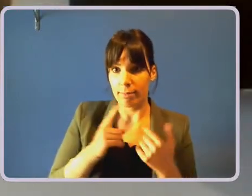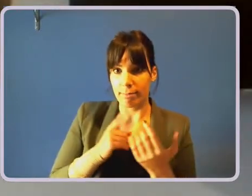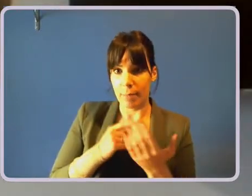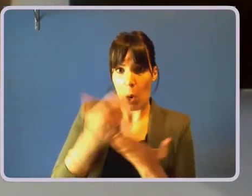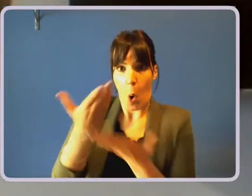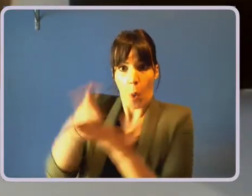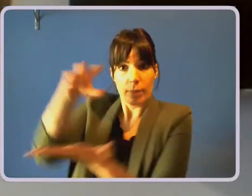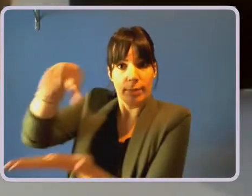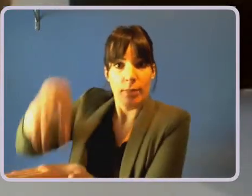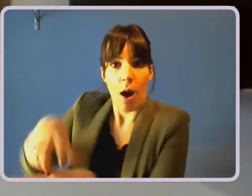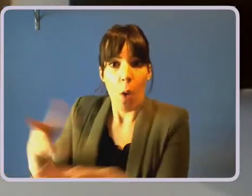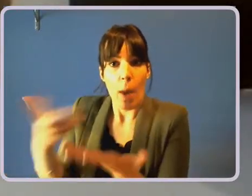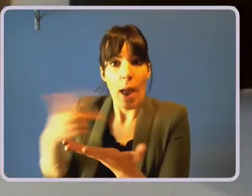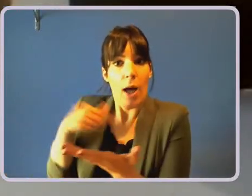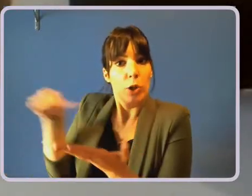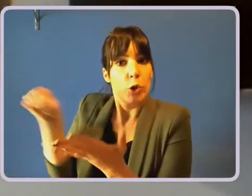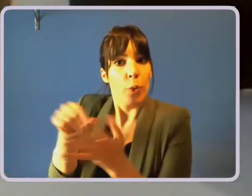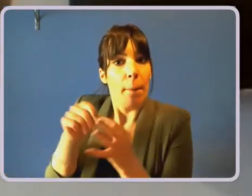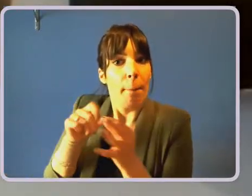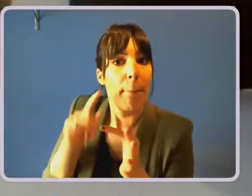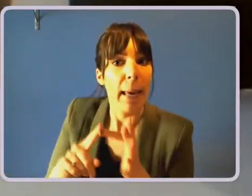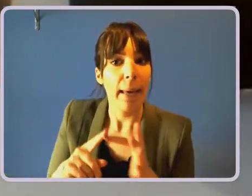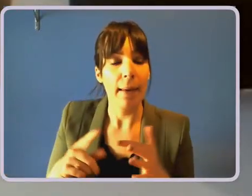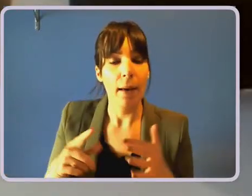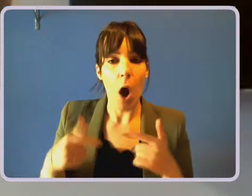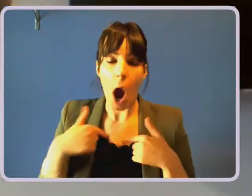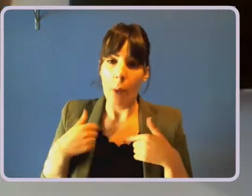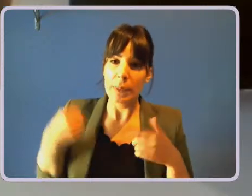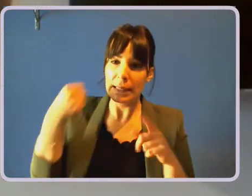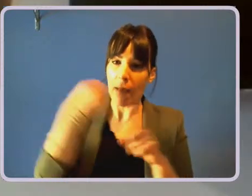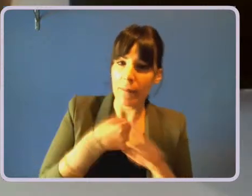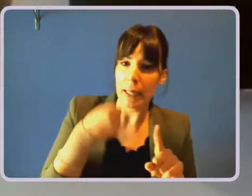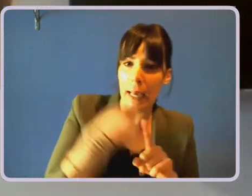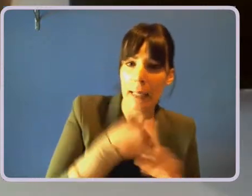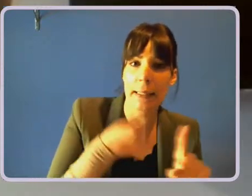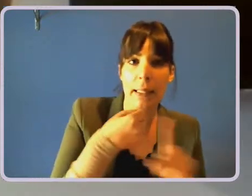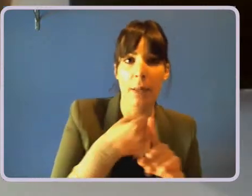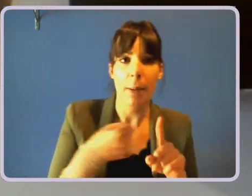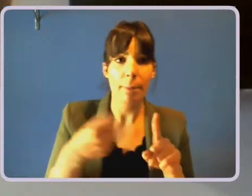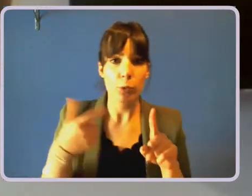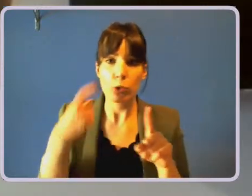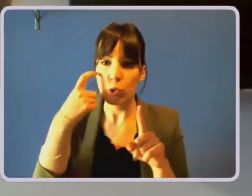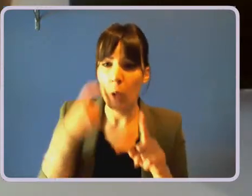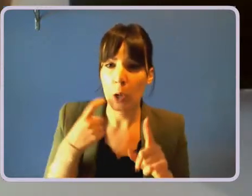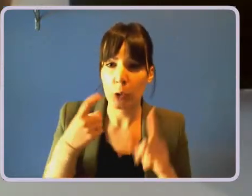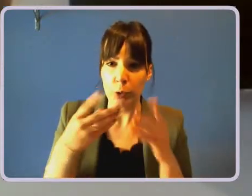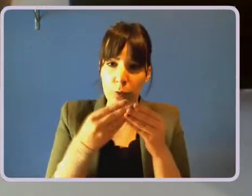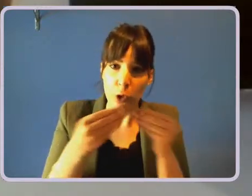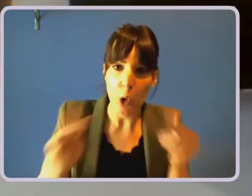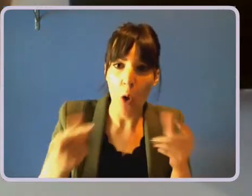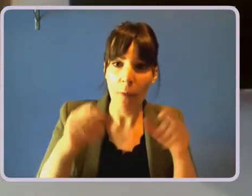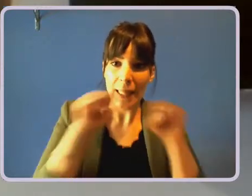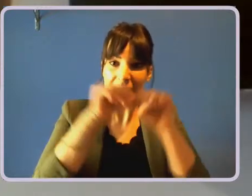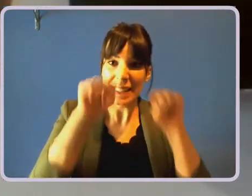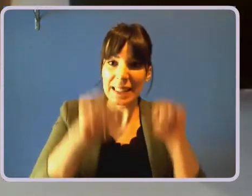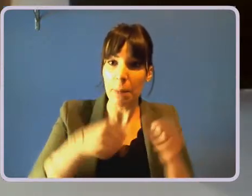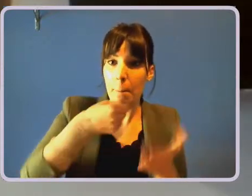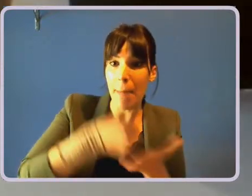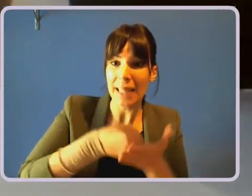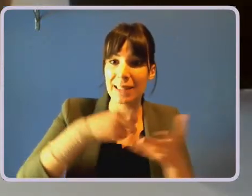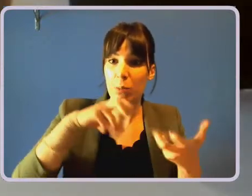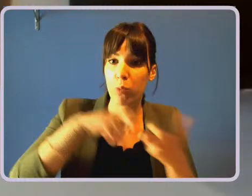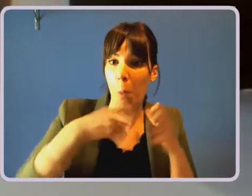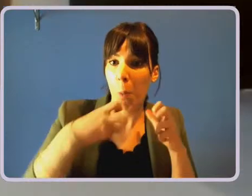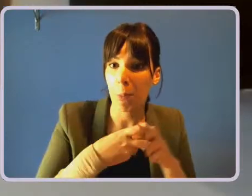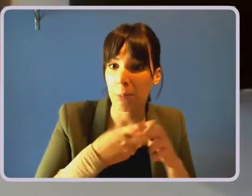some systems-based scenarios and problems here, and what it's led us to continue to think about is a contingency fund